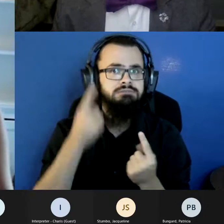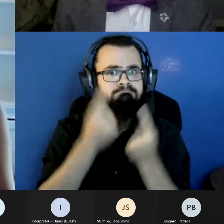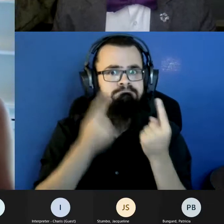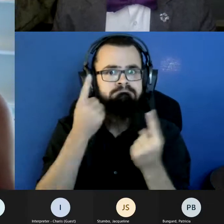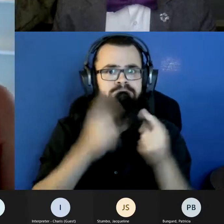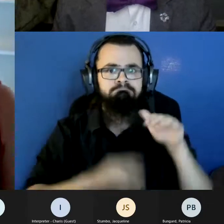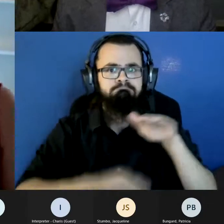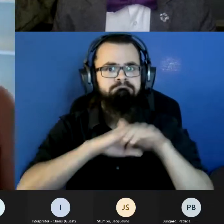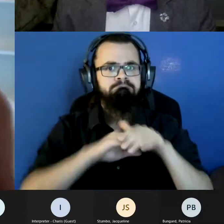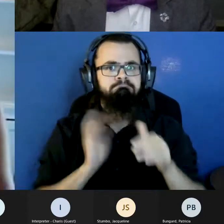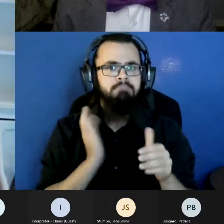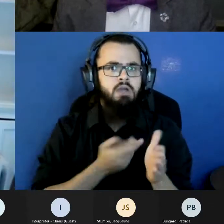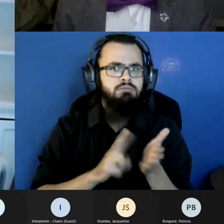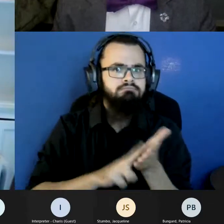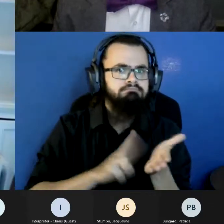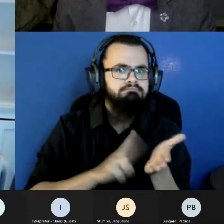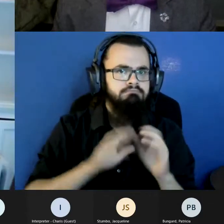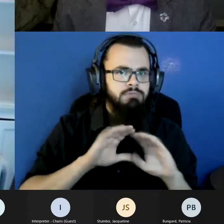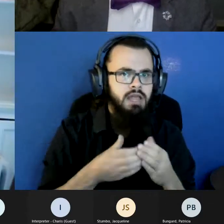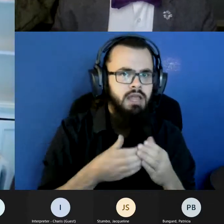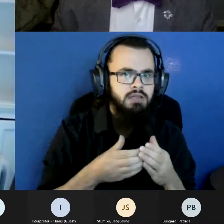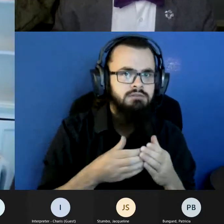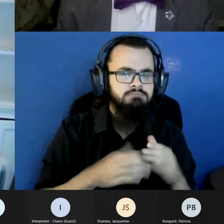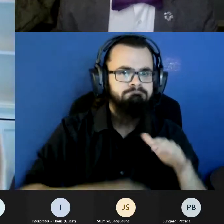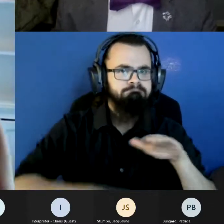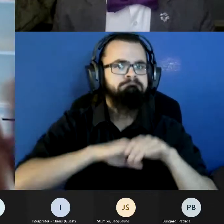And then we will relabel the